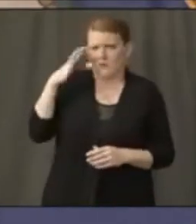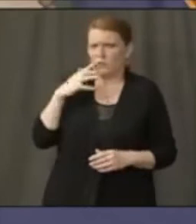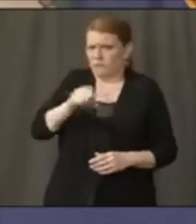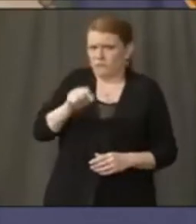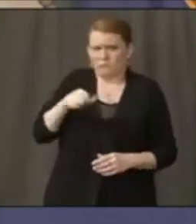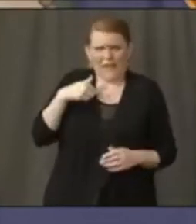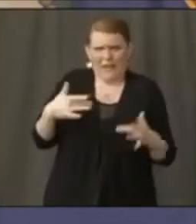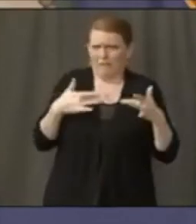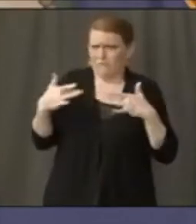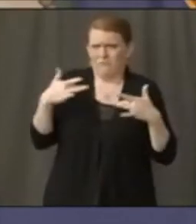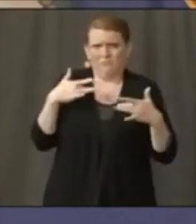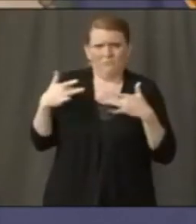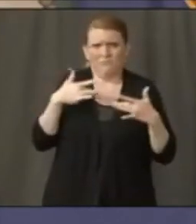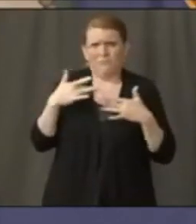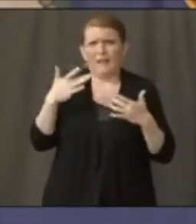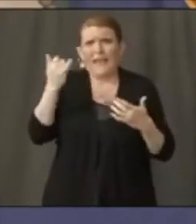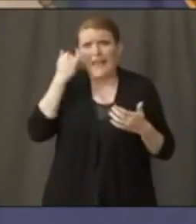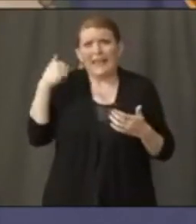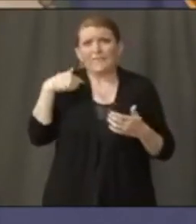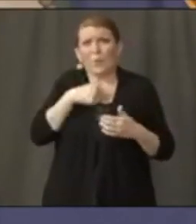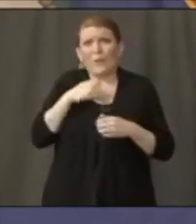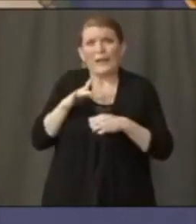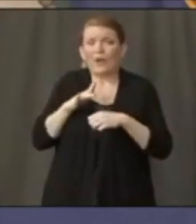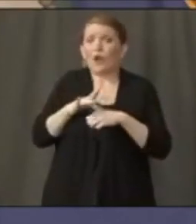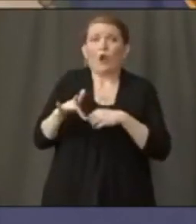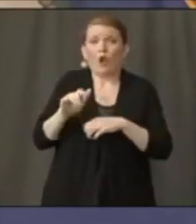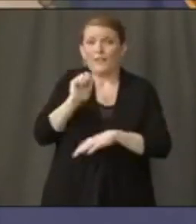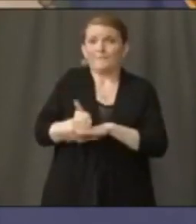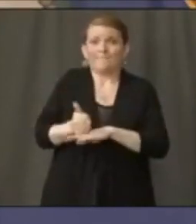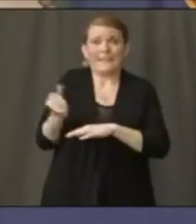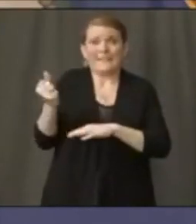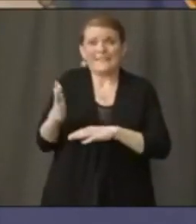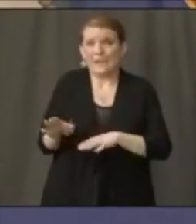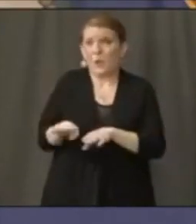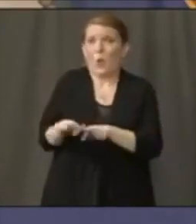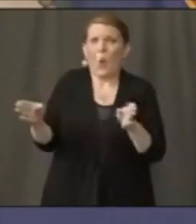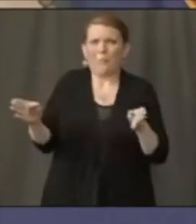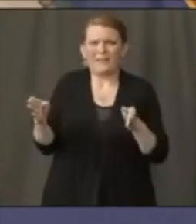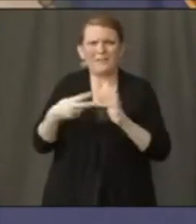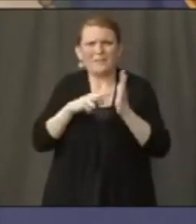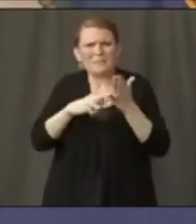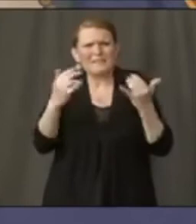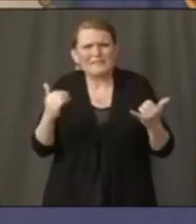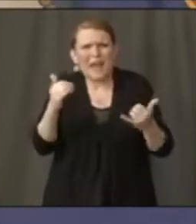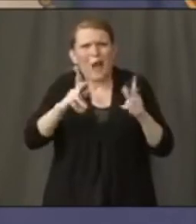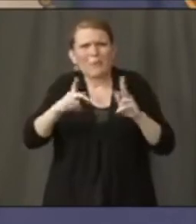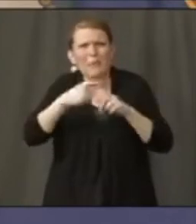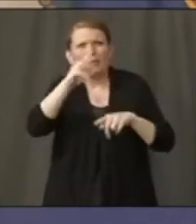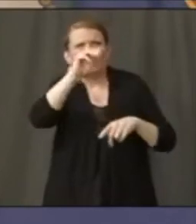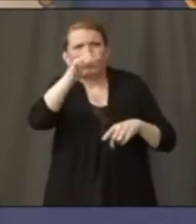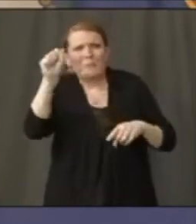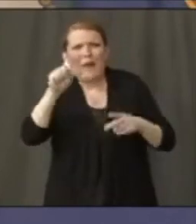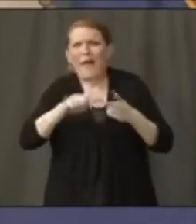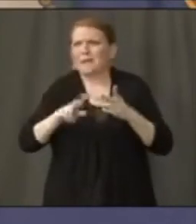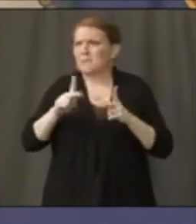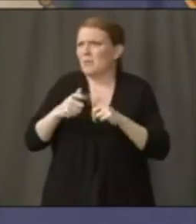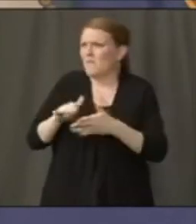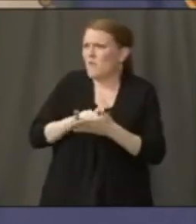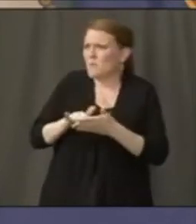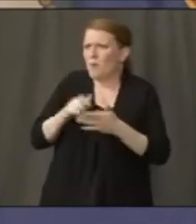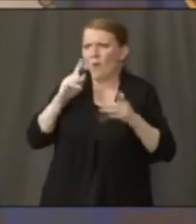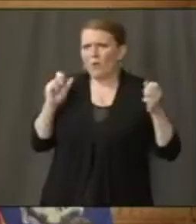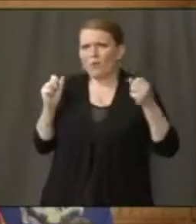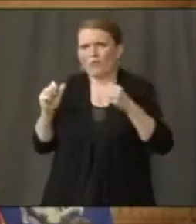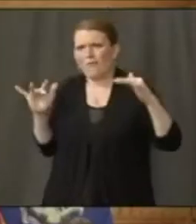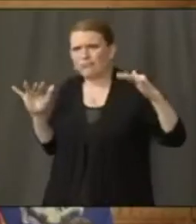is the opposite of everything we're trying to accomplish. We want people to stay local. All right, and the last thing,